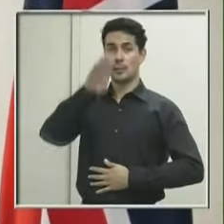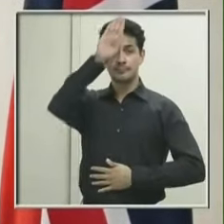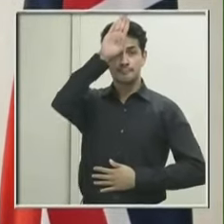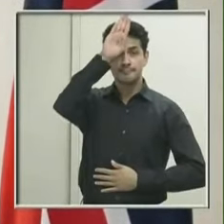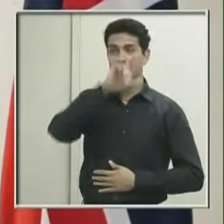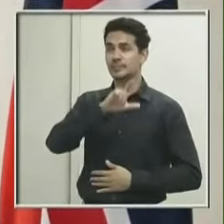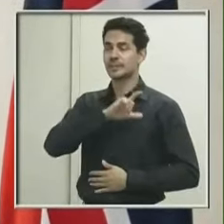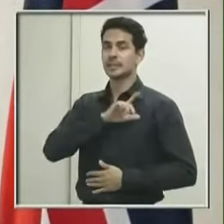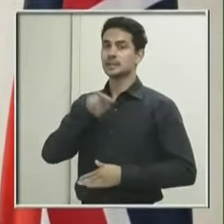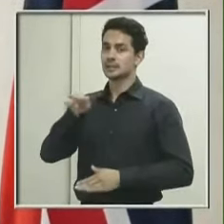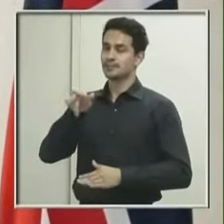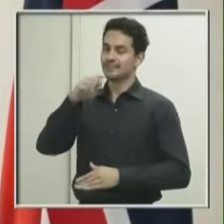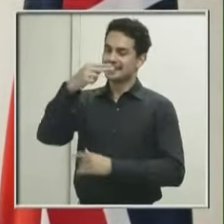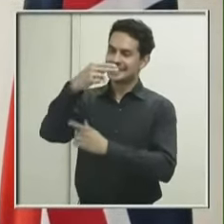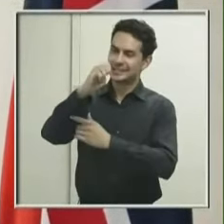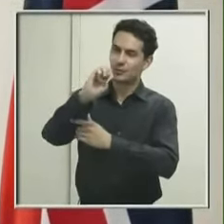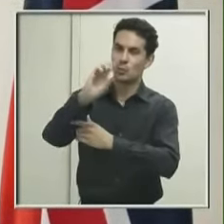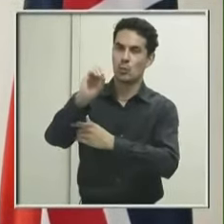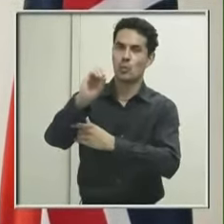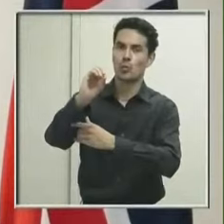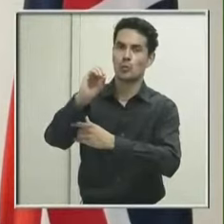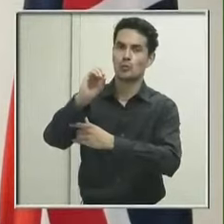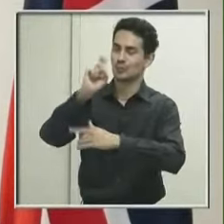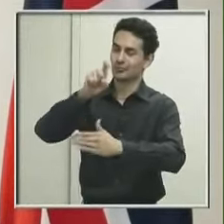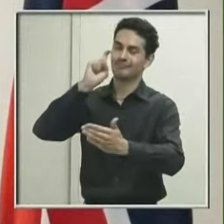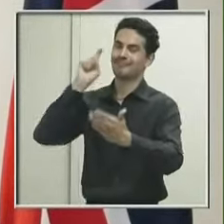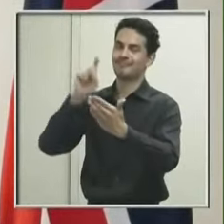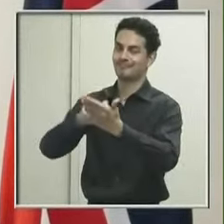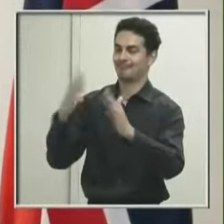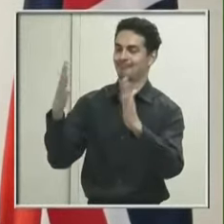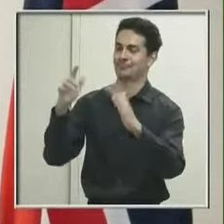heroes, and we should recognize that.